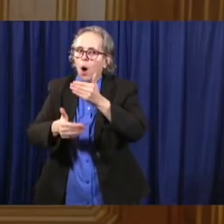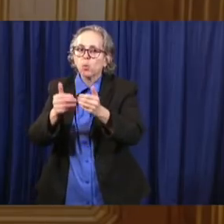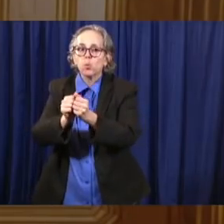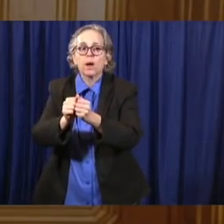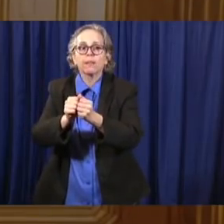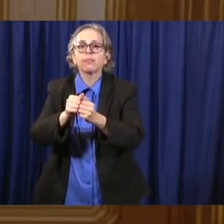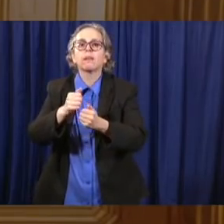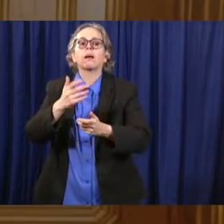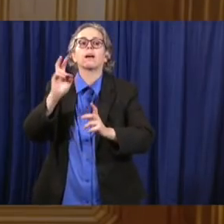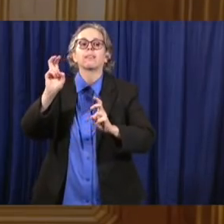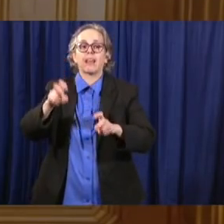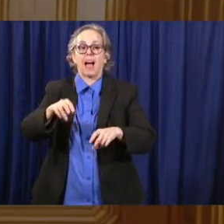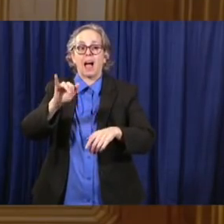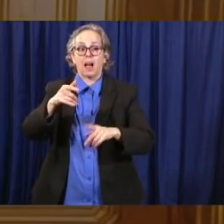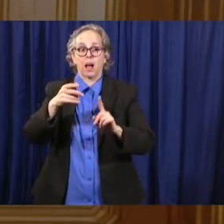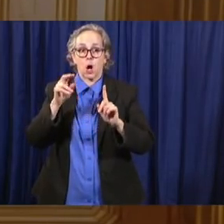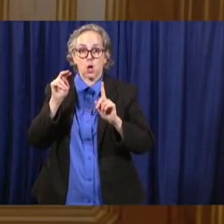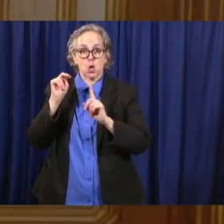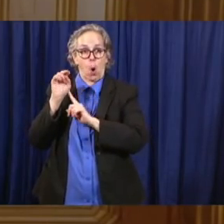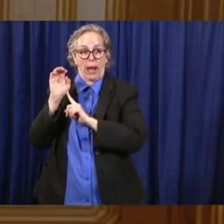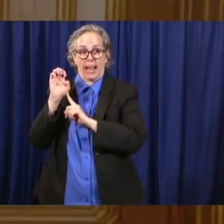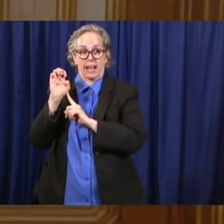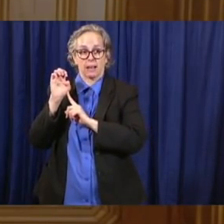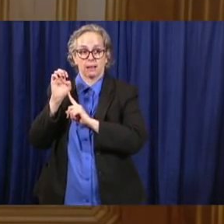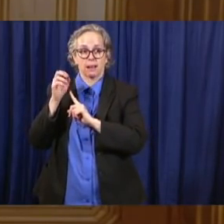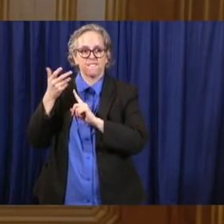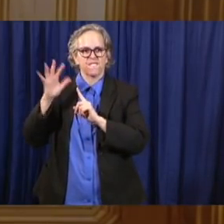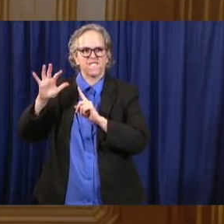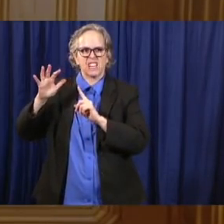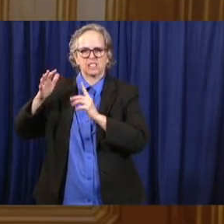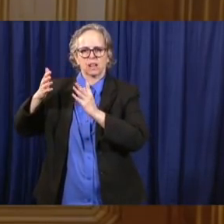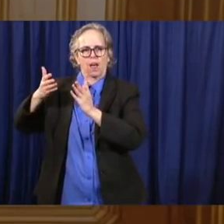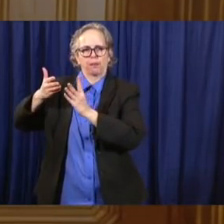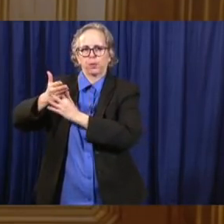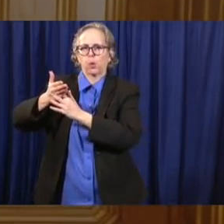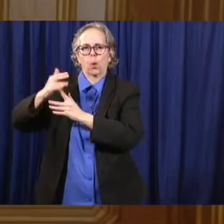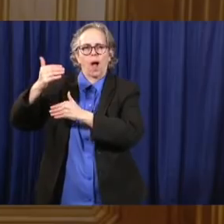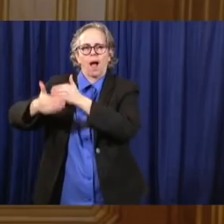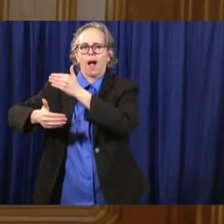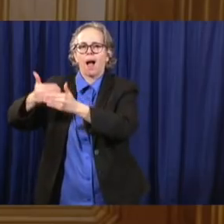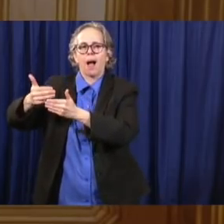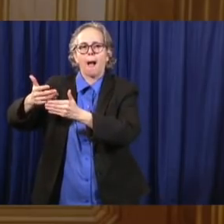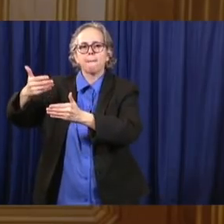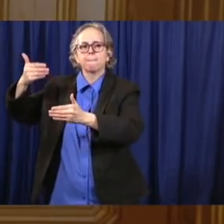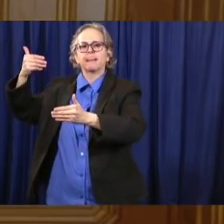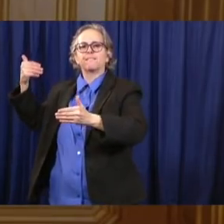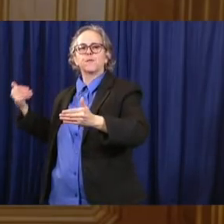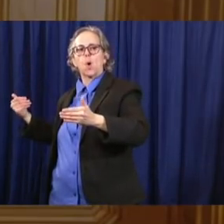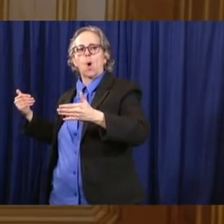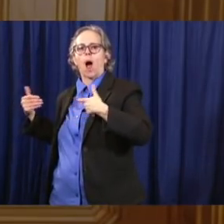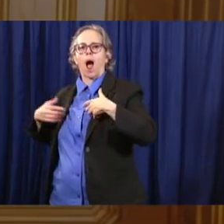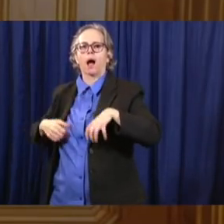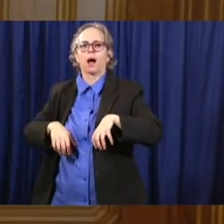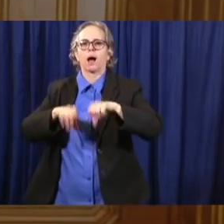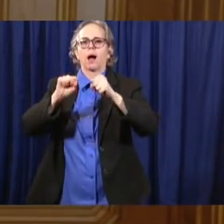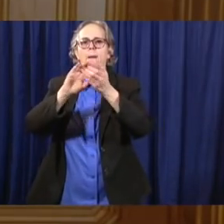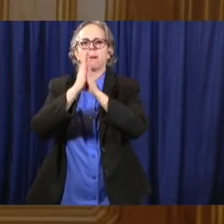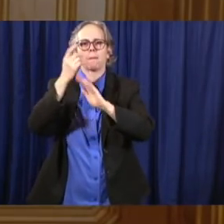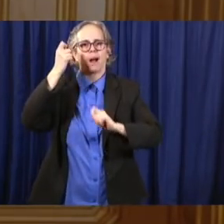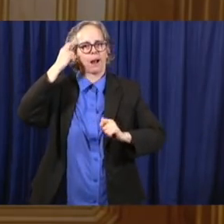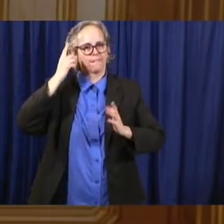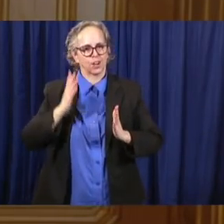through the process, as you know. This was before I became governor. The parole board had met,